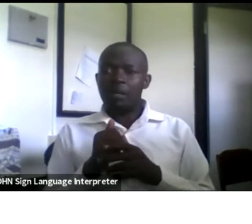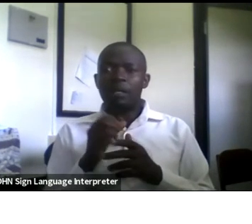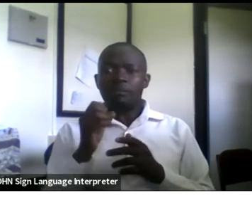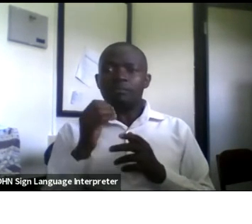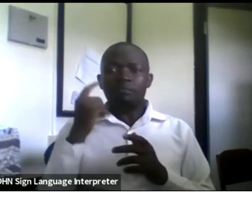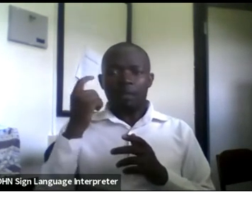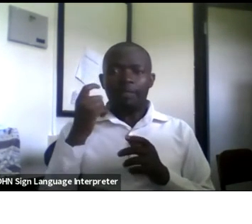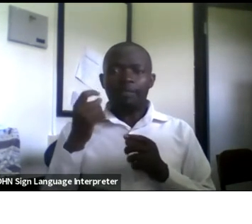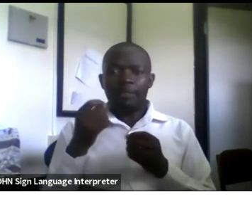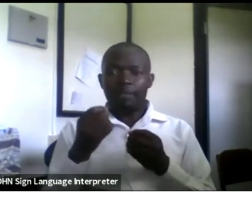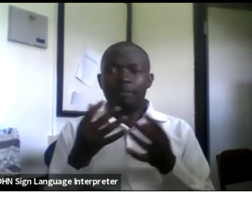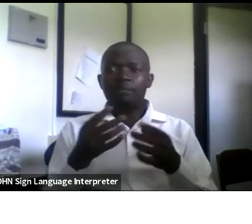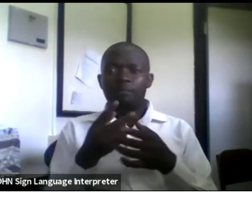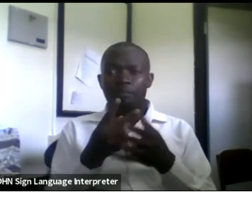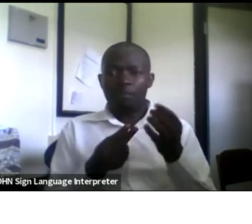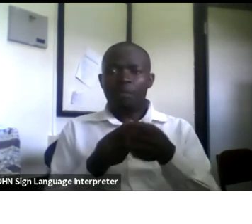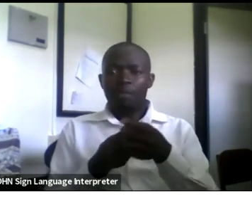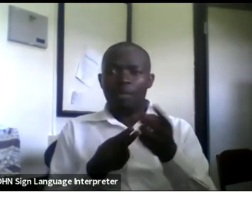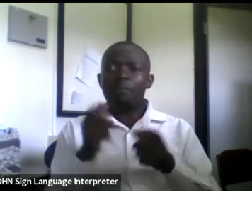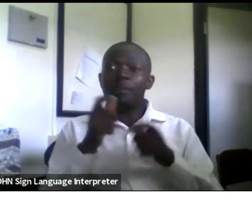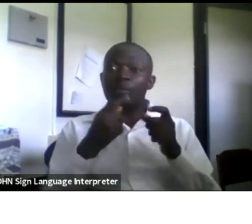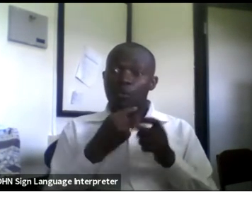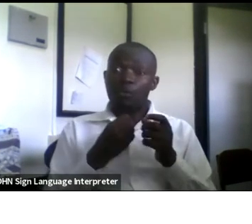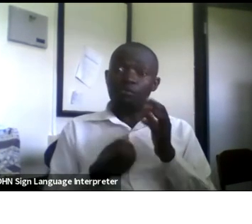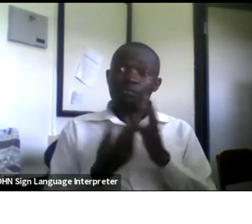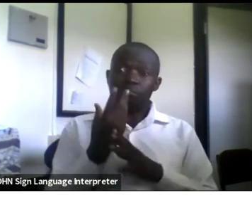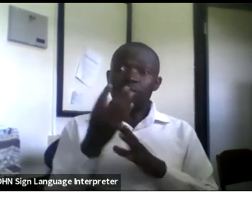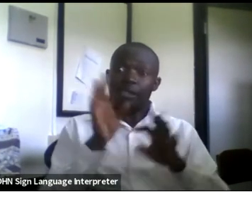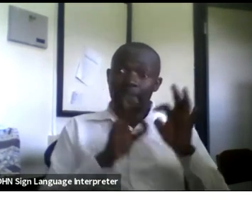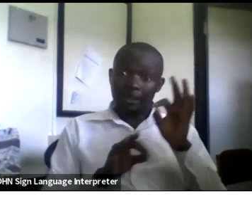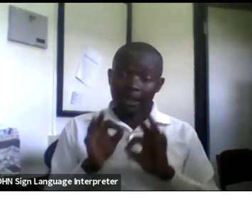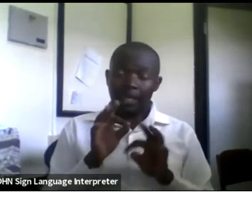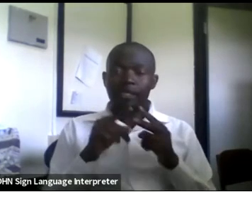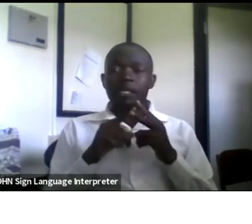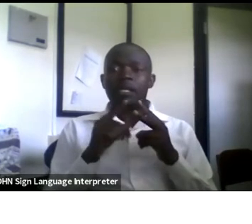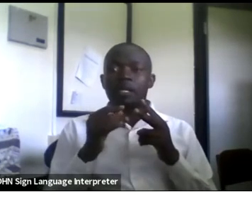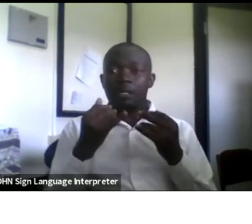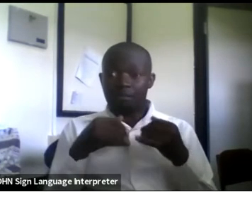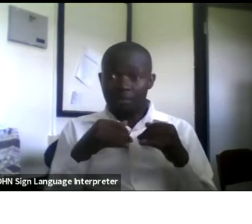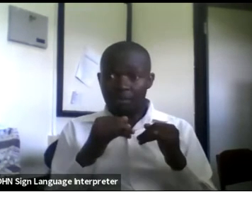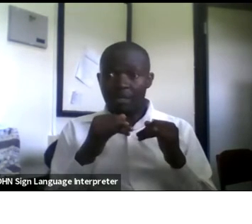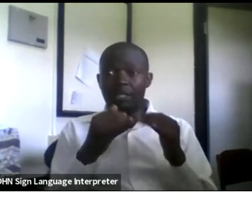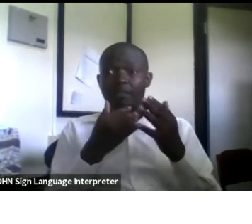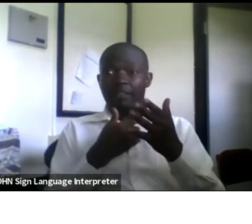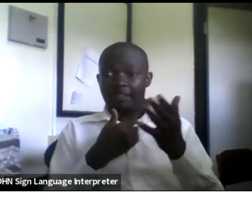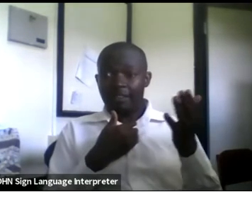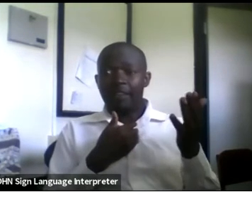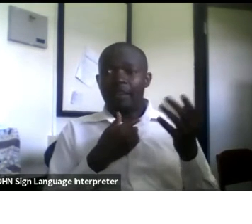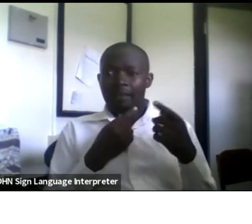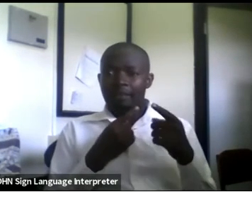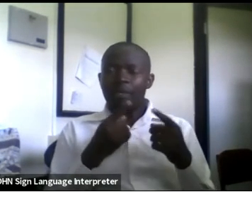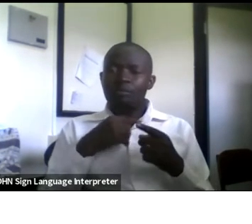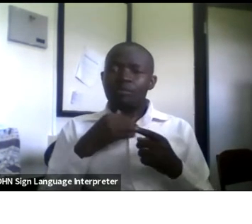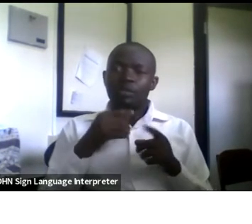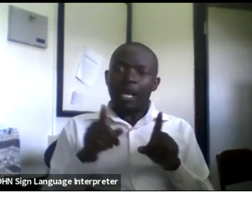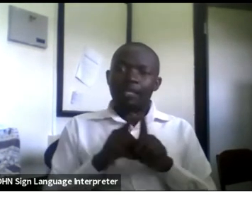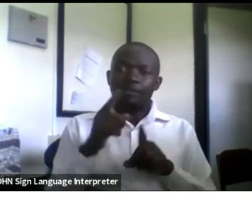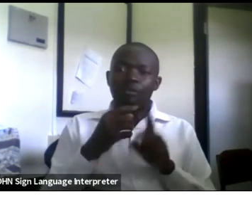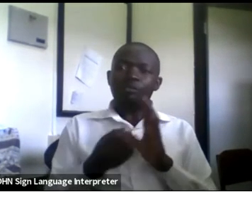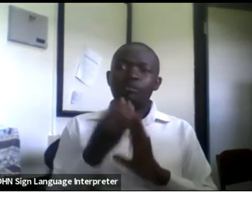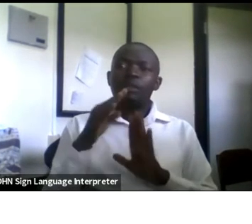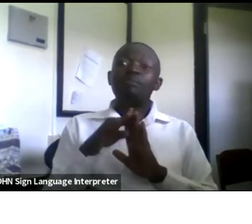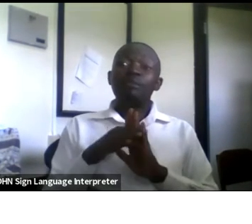the people who make the design, as well as the implementers are responsible. Just as we are doing the program, it's